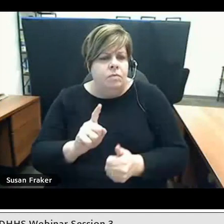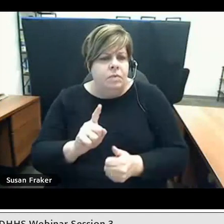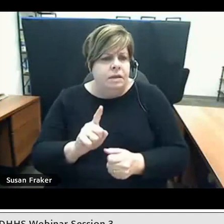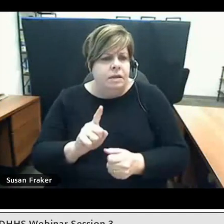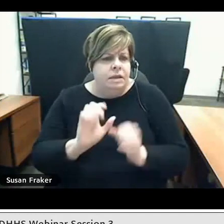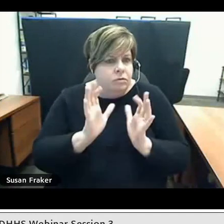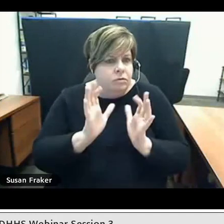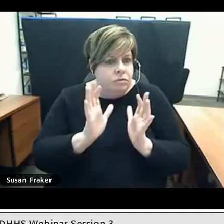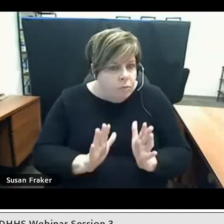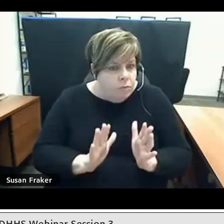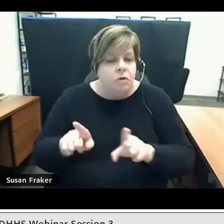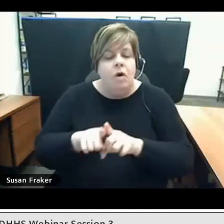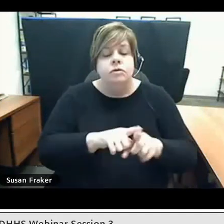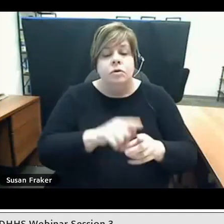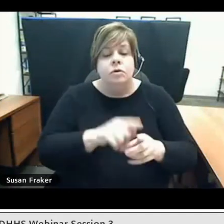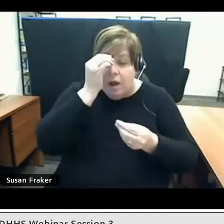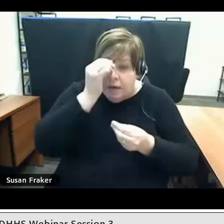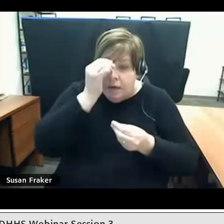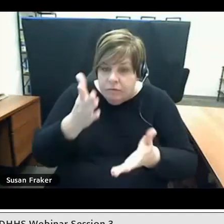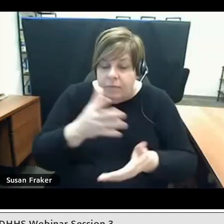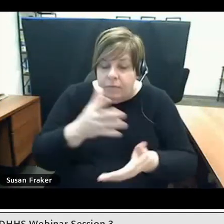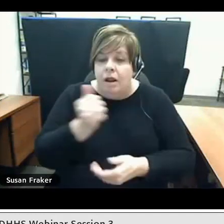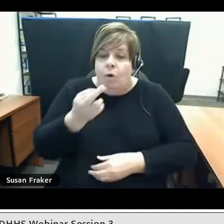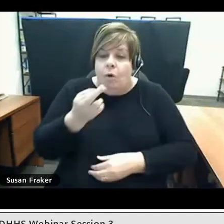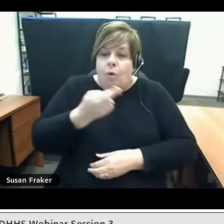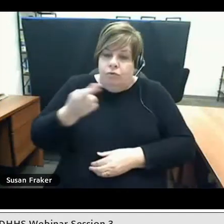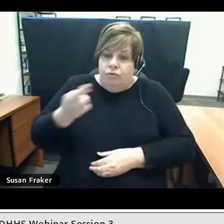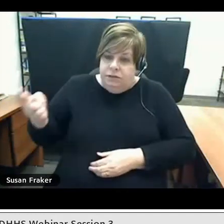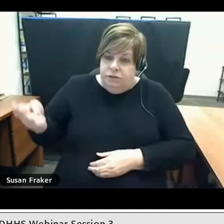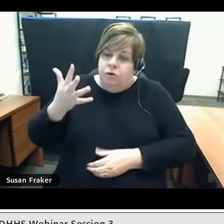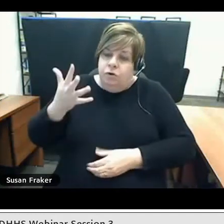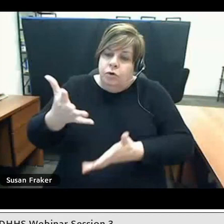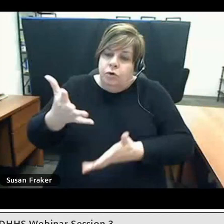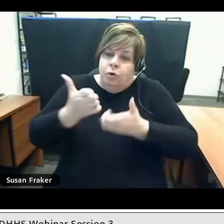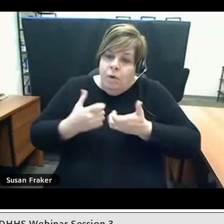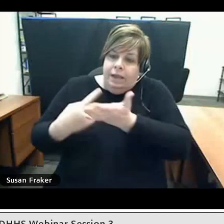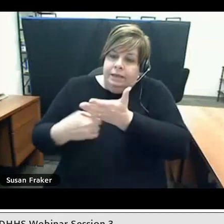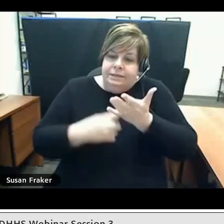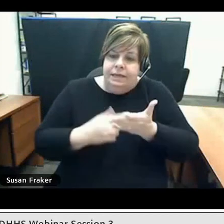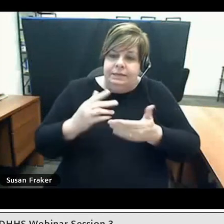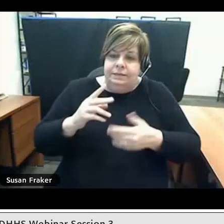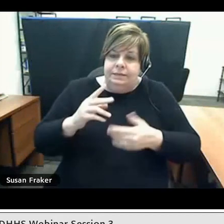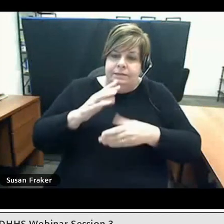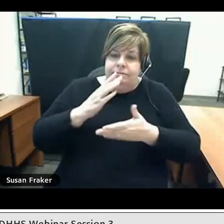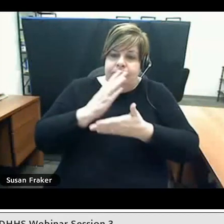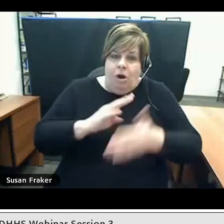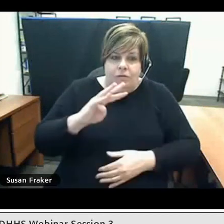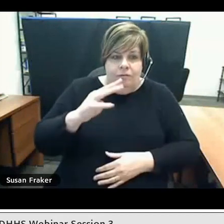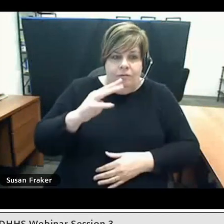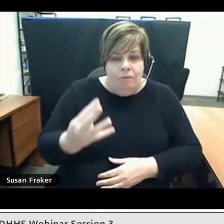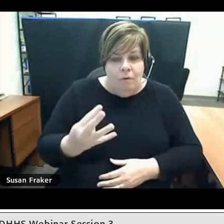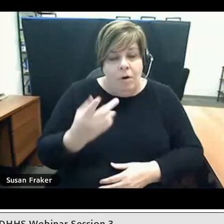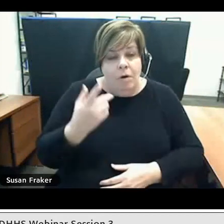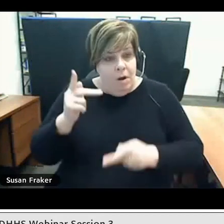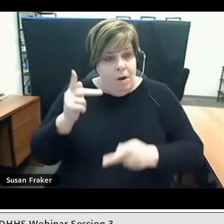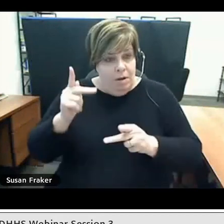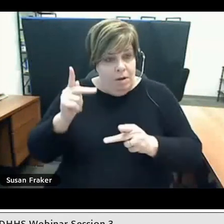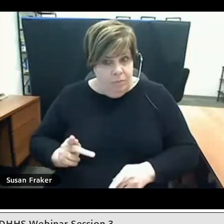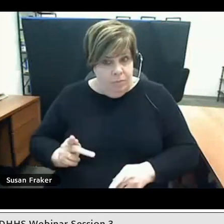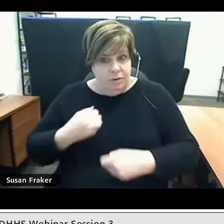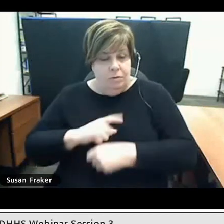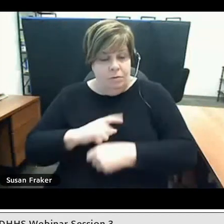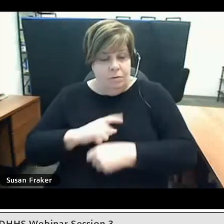what information or resources would you like covered in our 4th and last session? I see that one person has already said that they want to make sure they